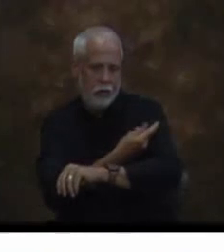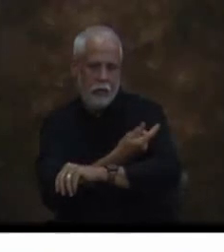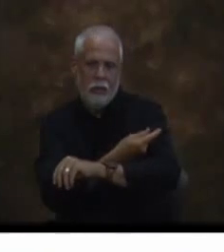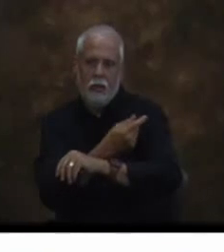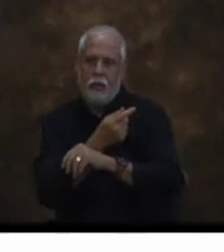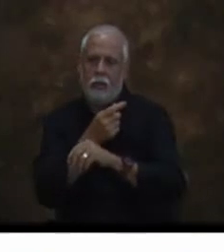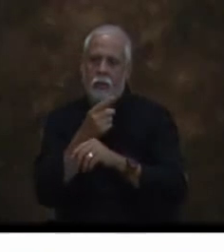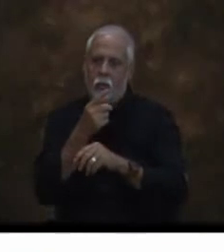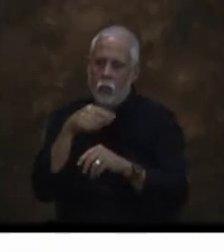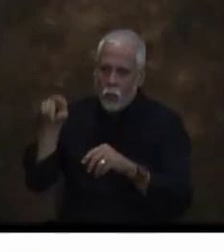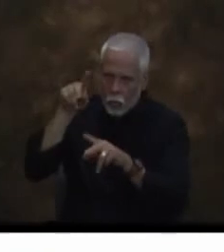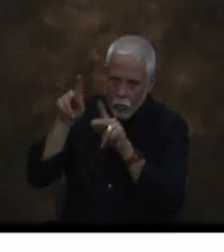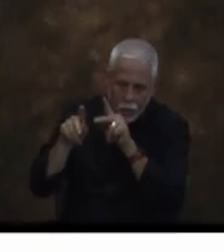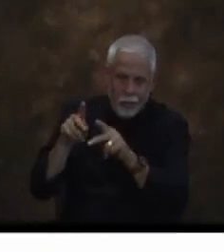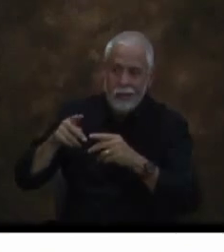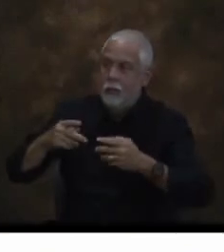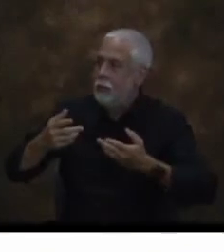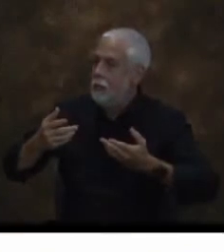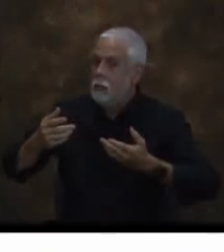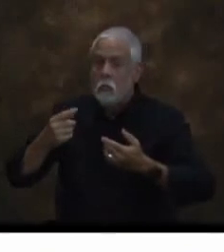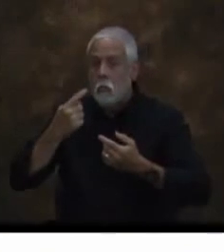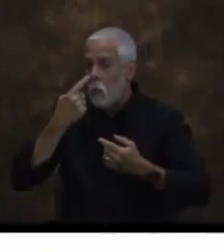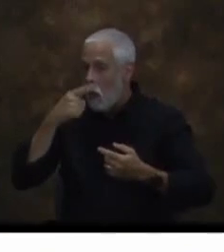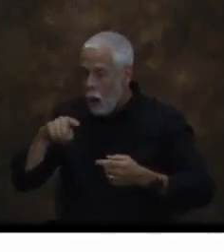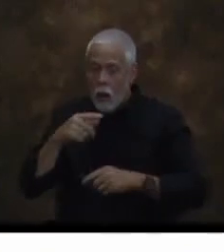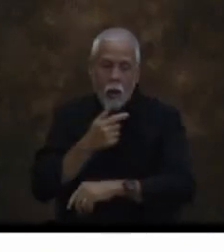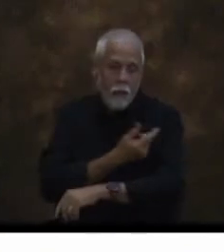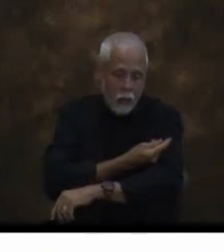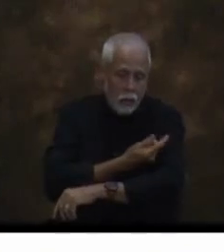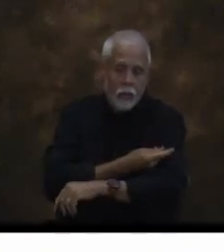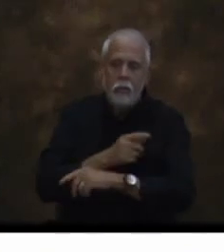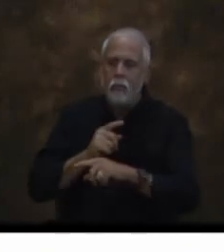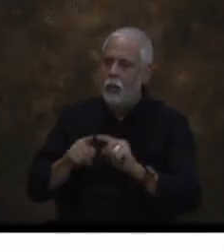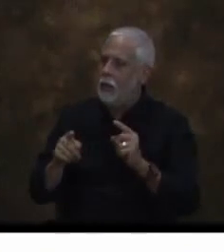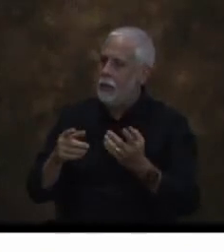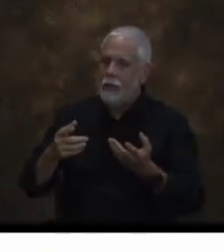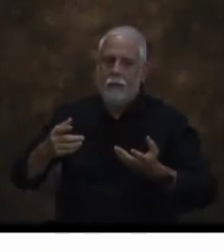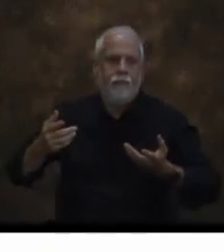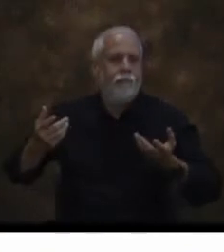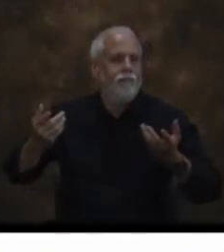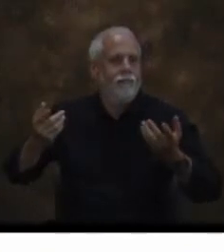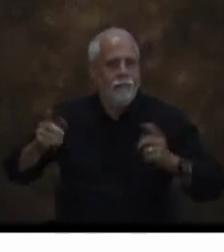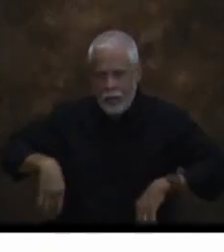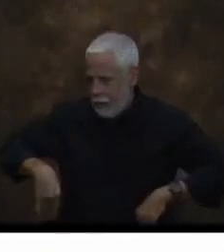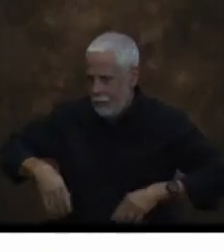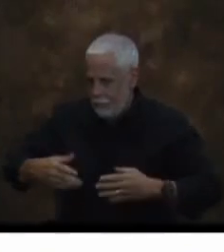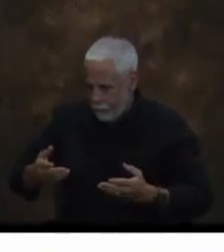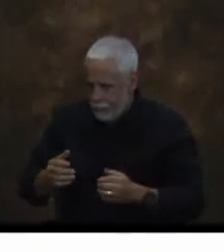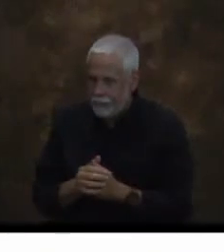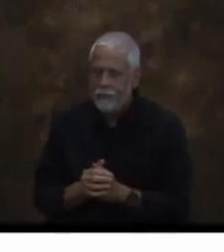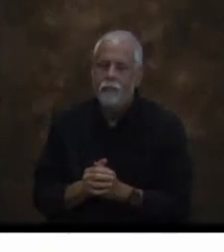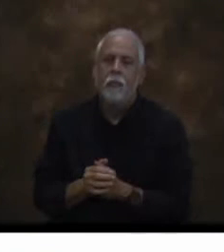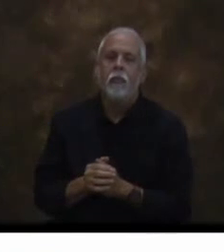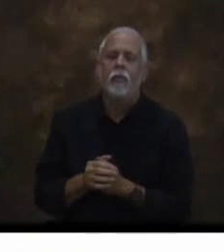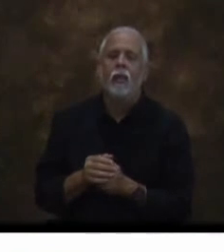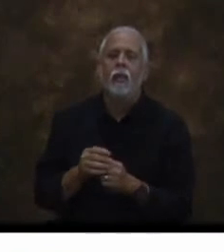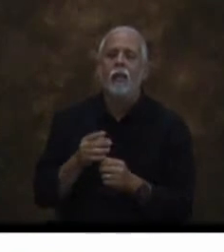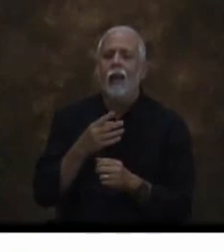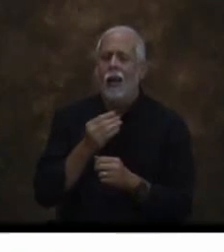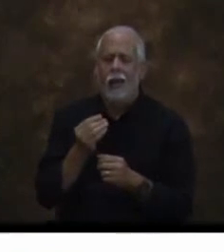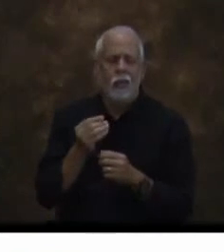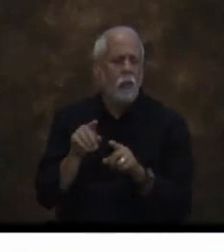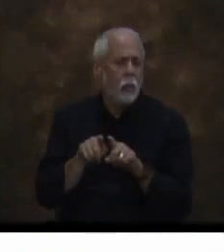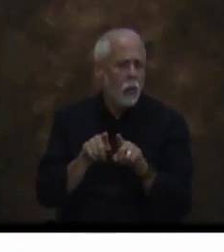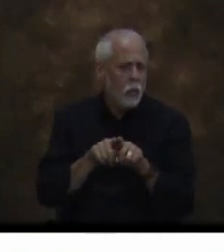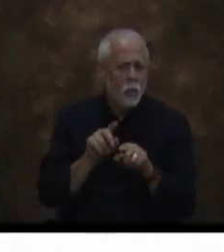folks who may not be opposed to vaccine, but just haven't done it yet. And then just of note,